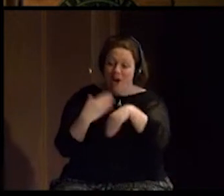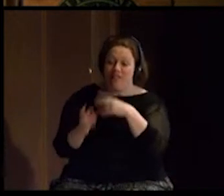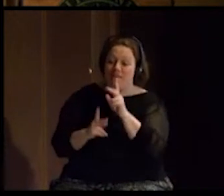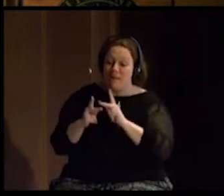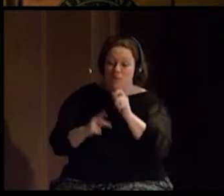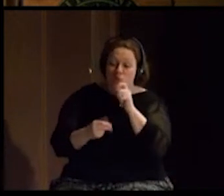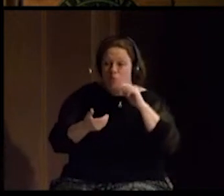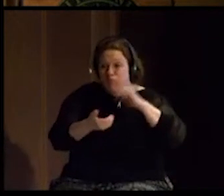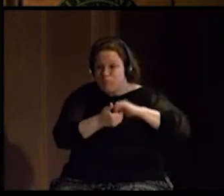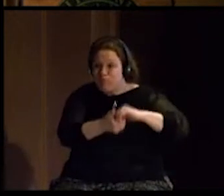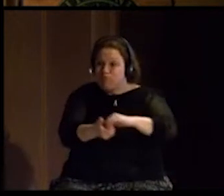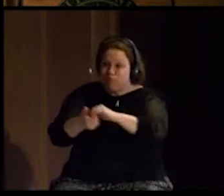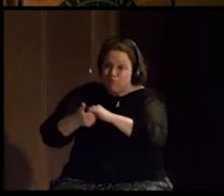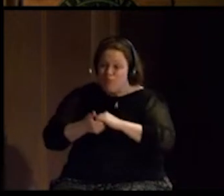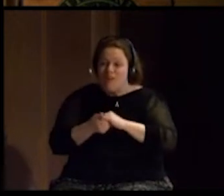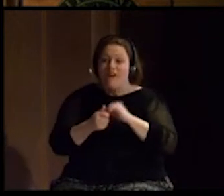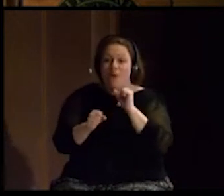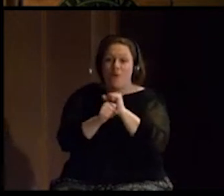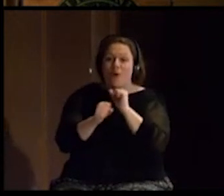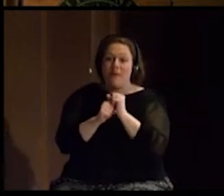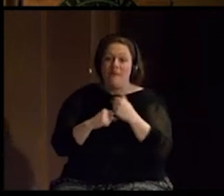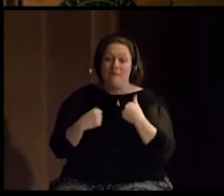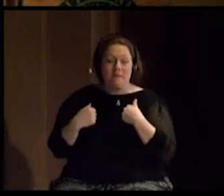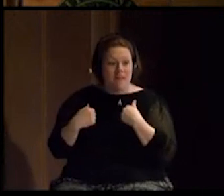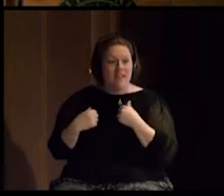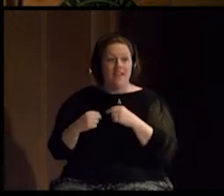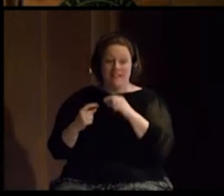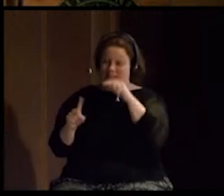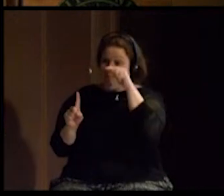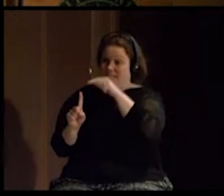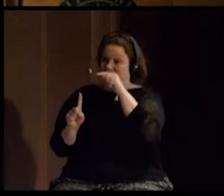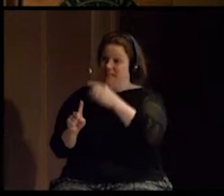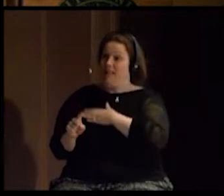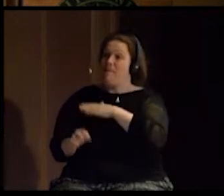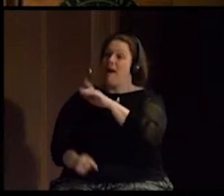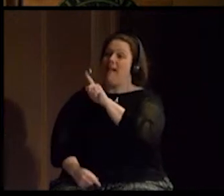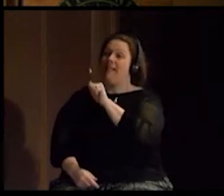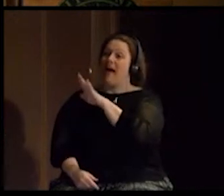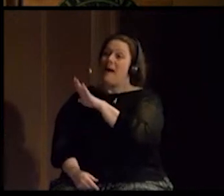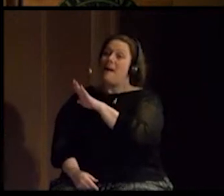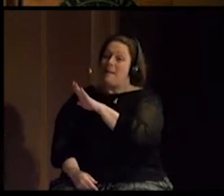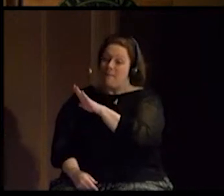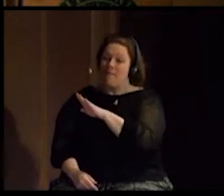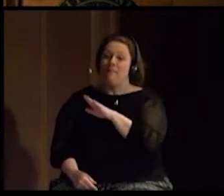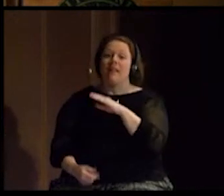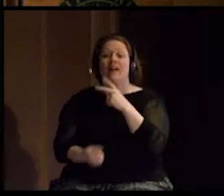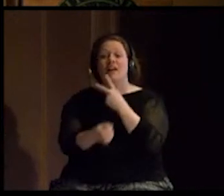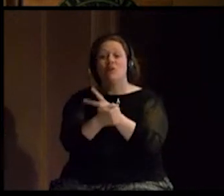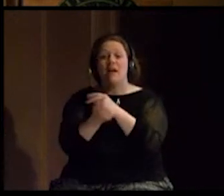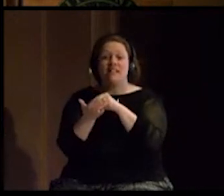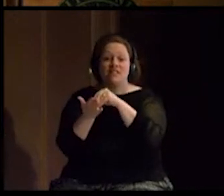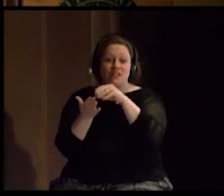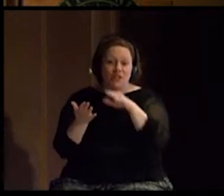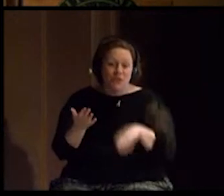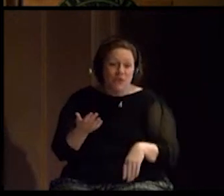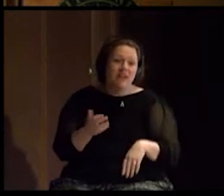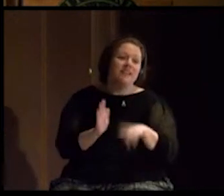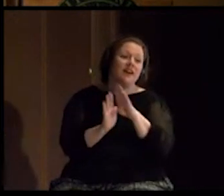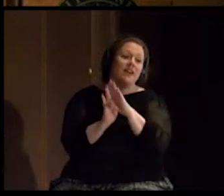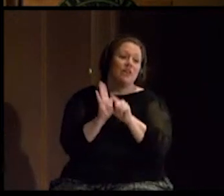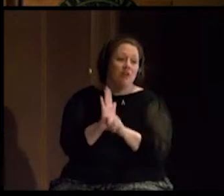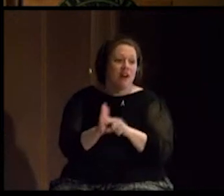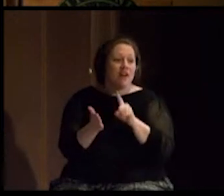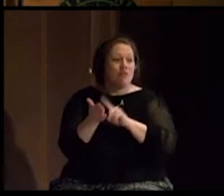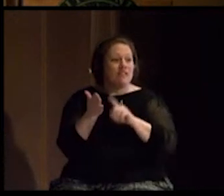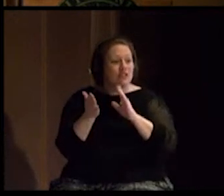me on this. In particular, my lab, the graduate students, master's students, and undergraduate